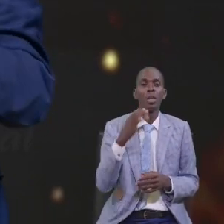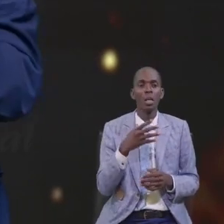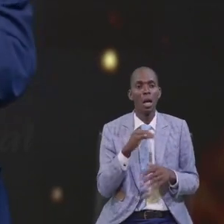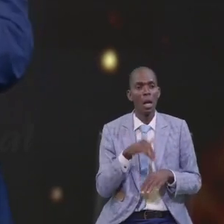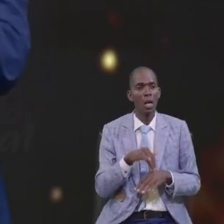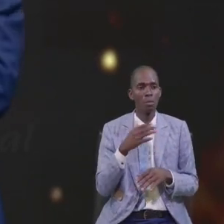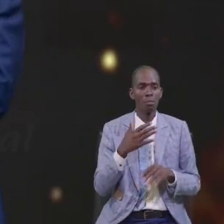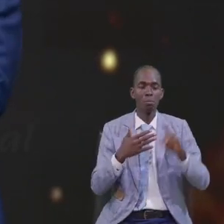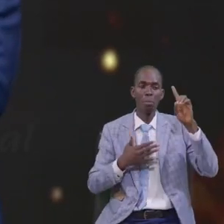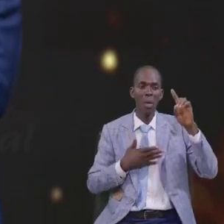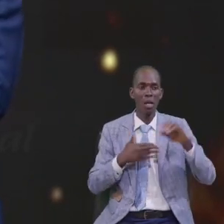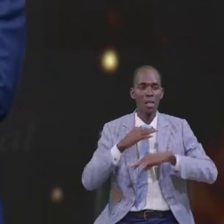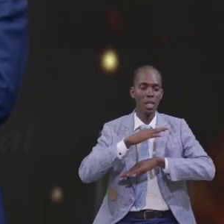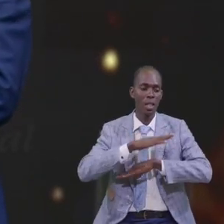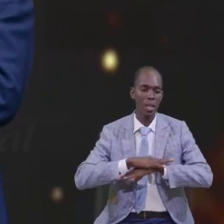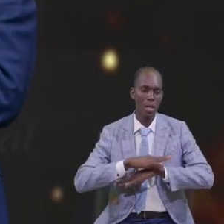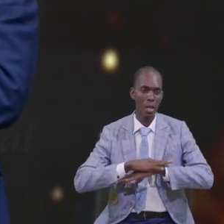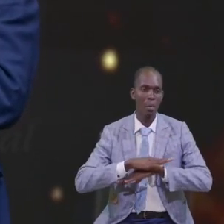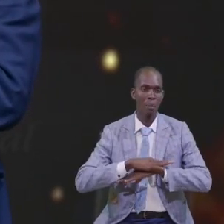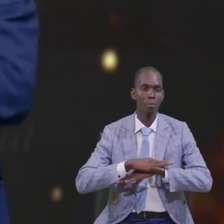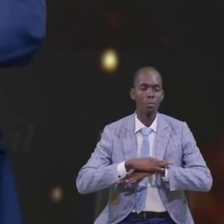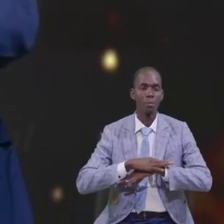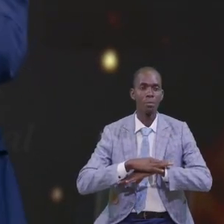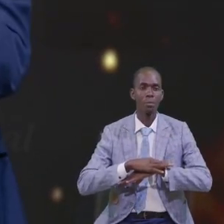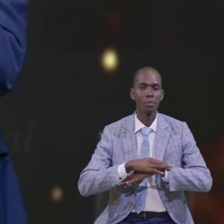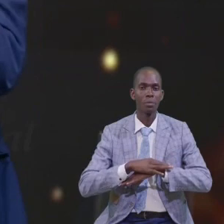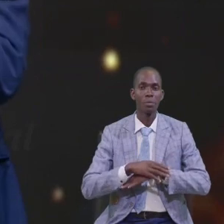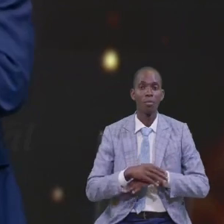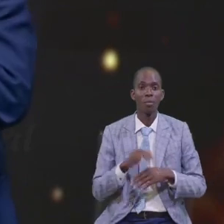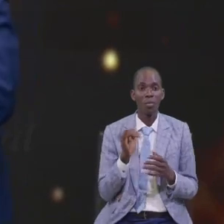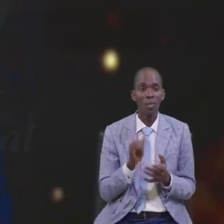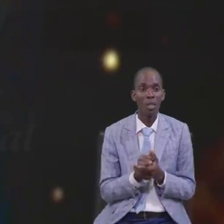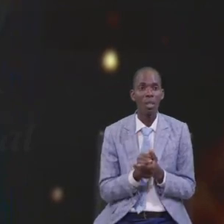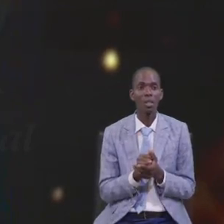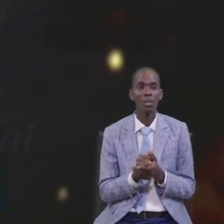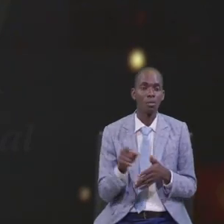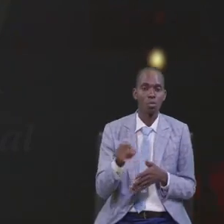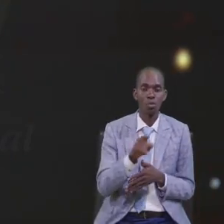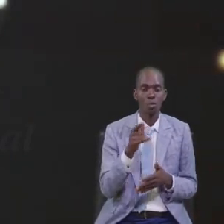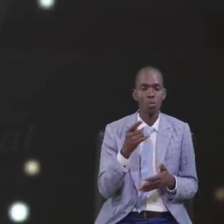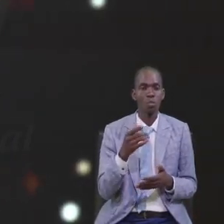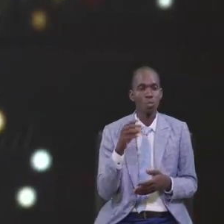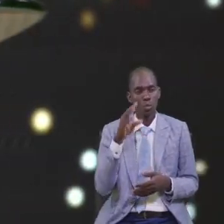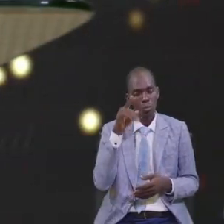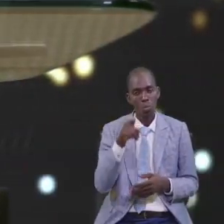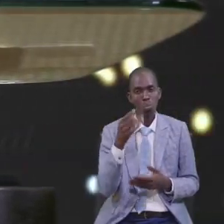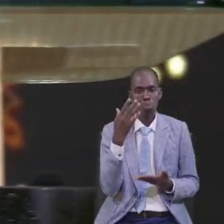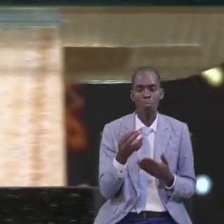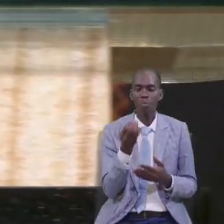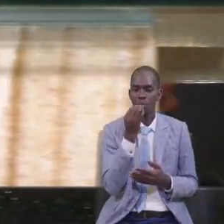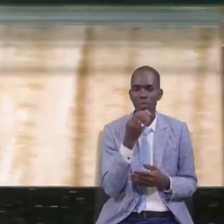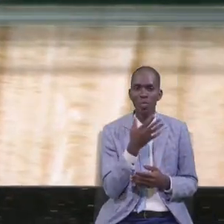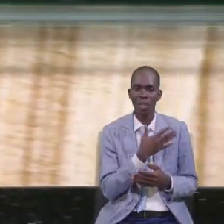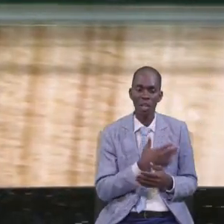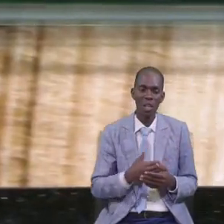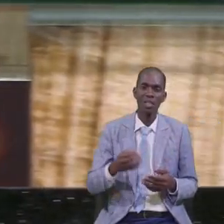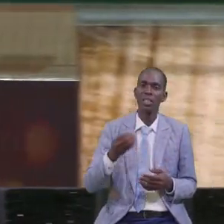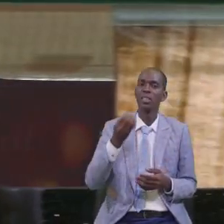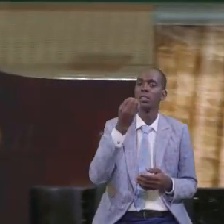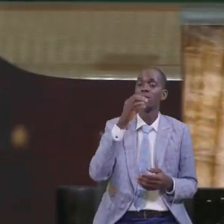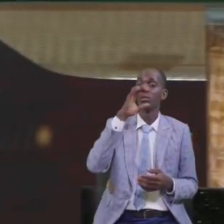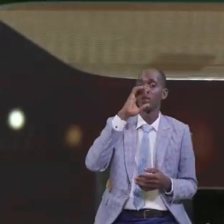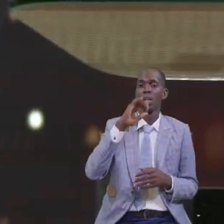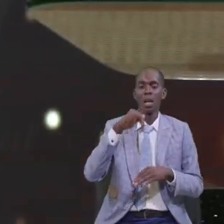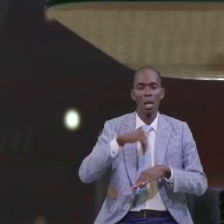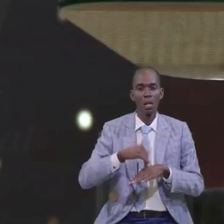drink at my table. That she may eat and drink at my table. At present,